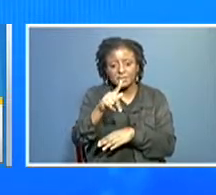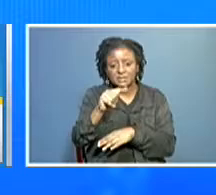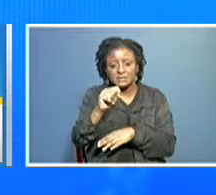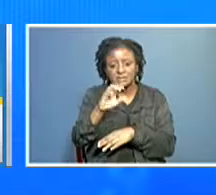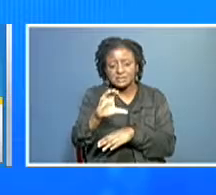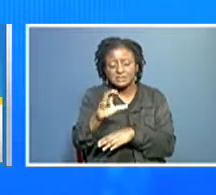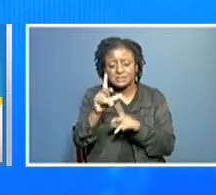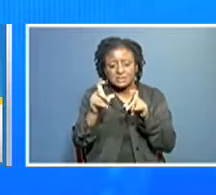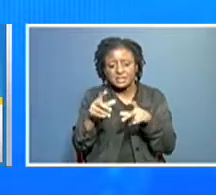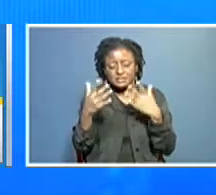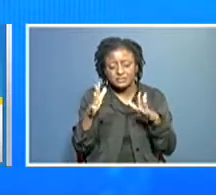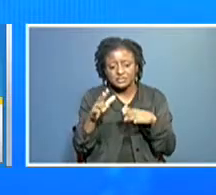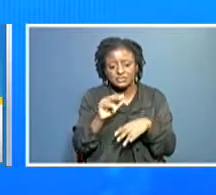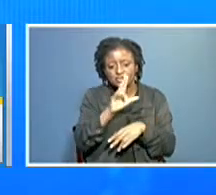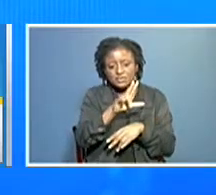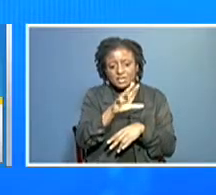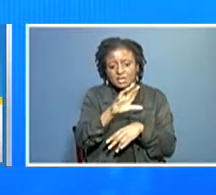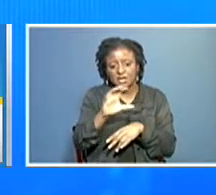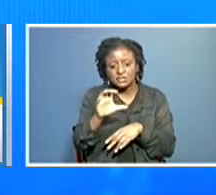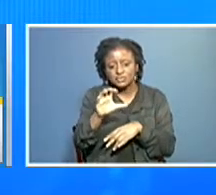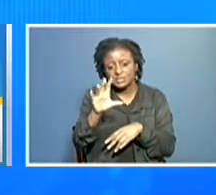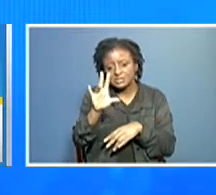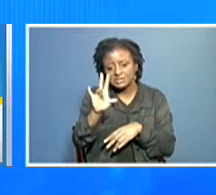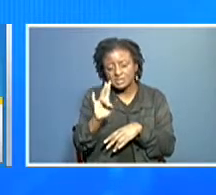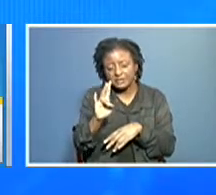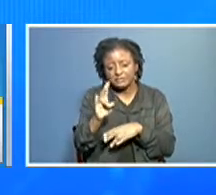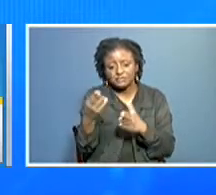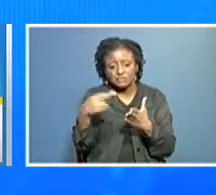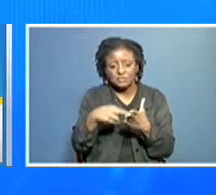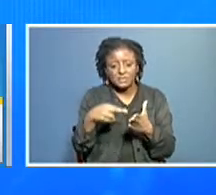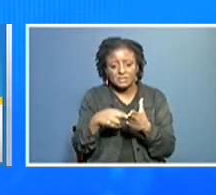completed. 307 of them repeats,